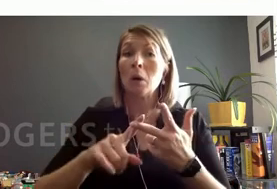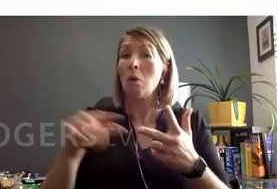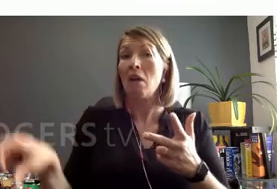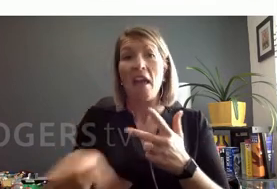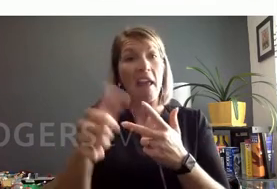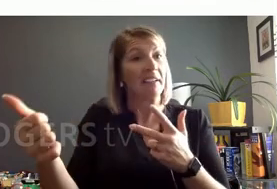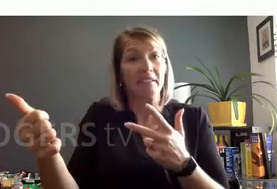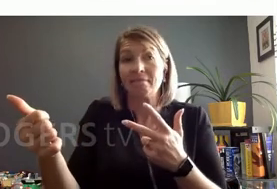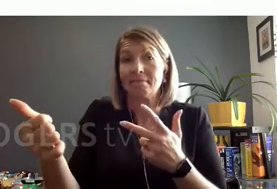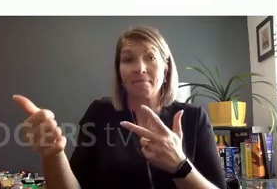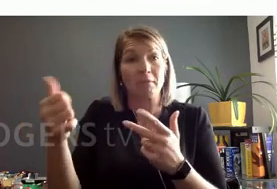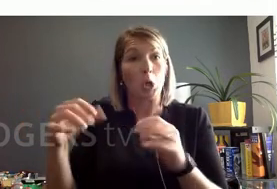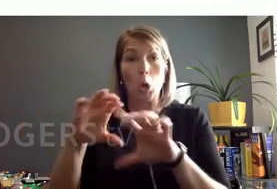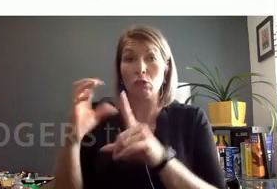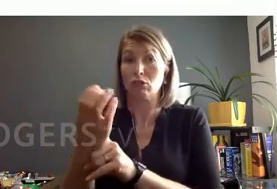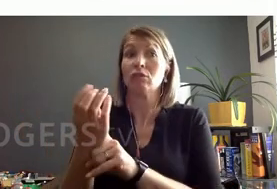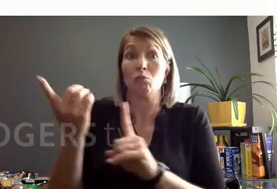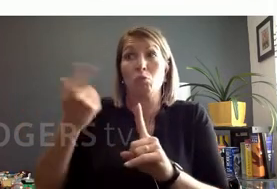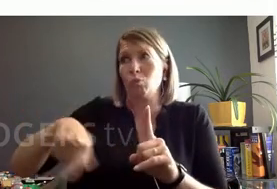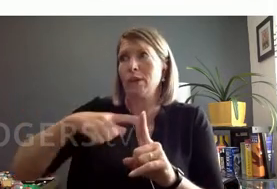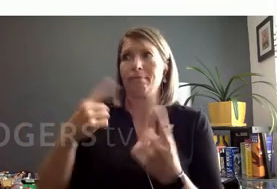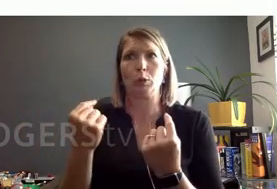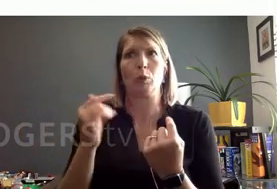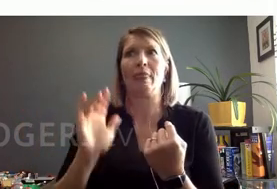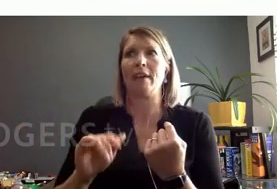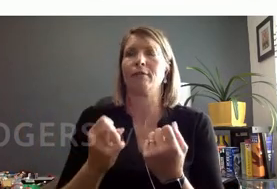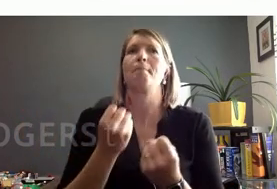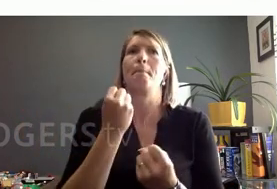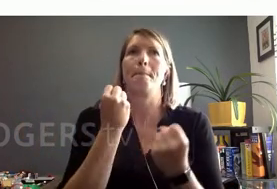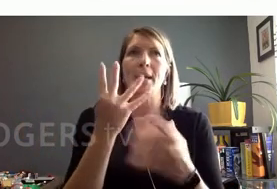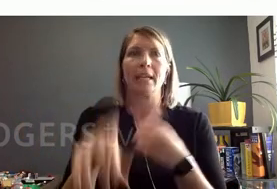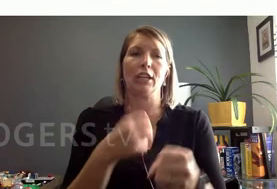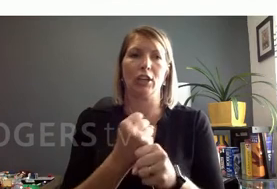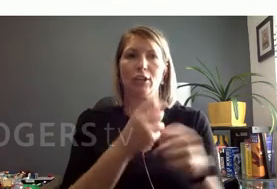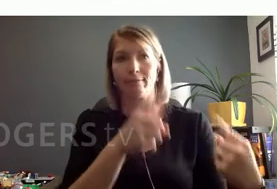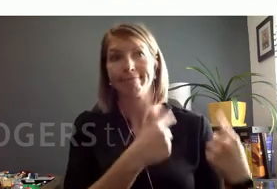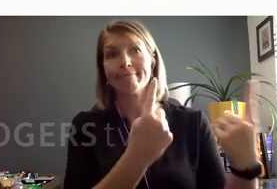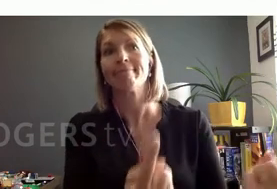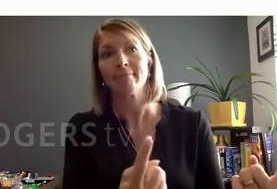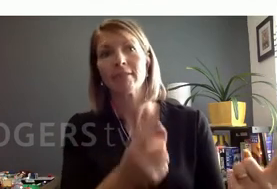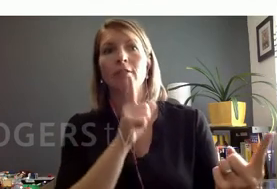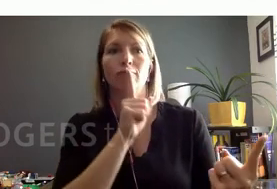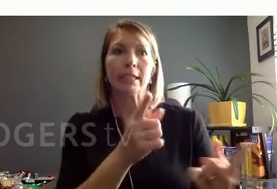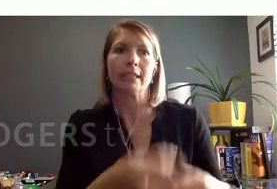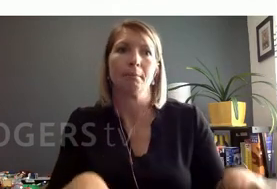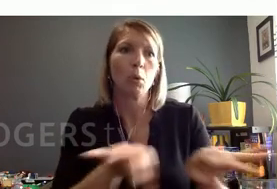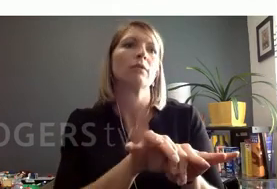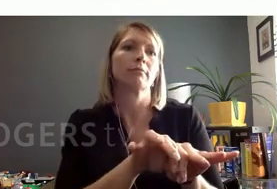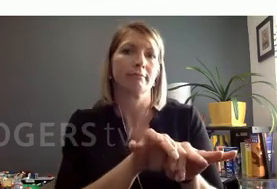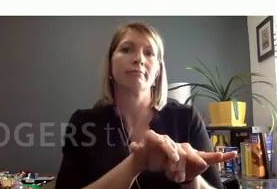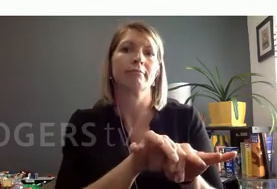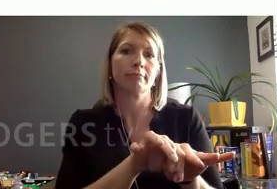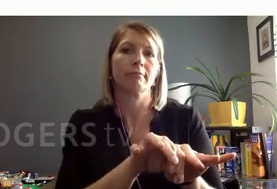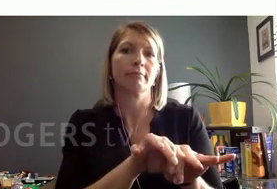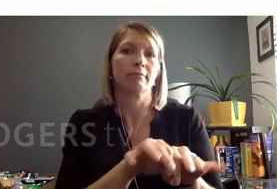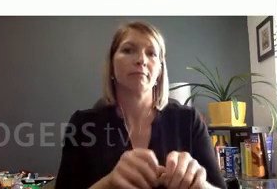really what we do. We've been doing that for a long time, and it's very important to us because it's very, but I'd like to say it's the